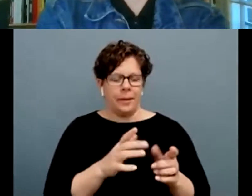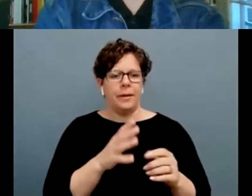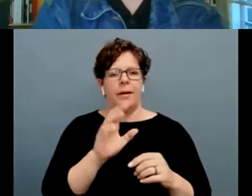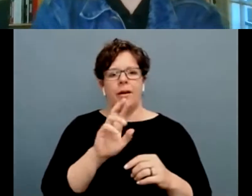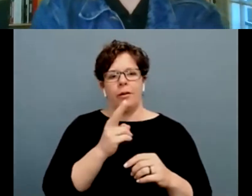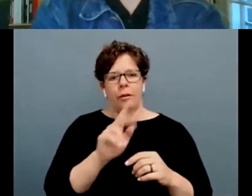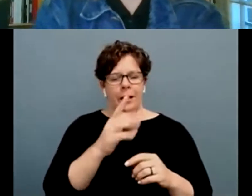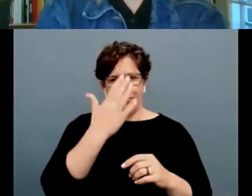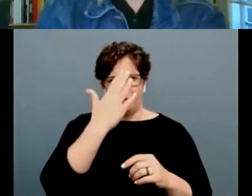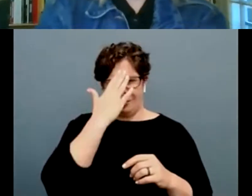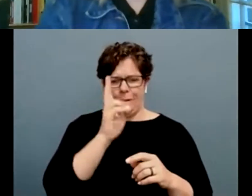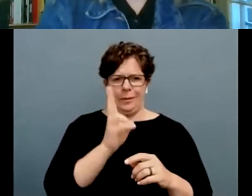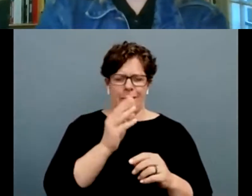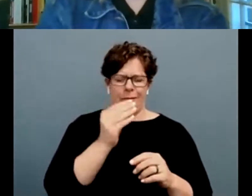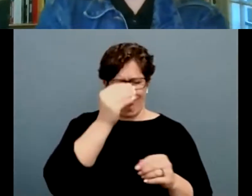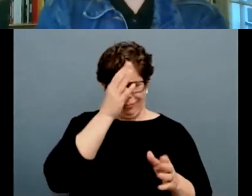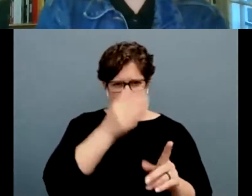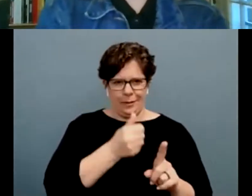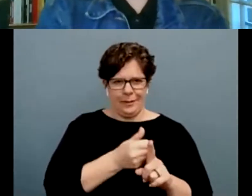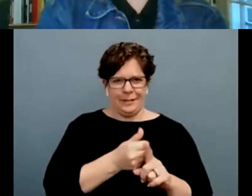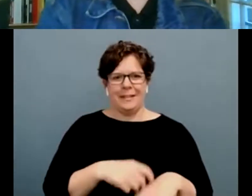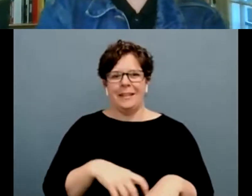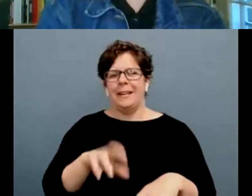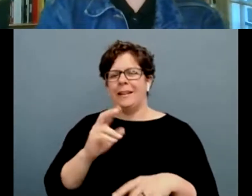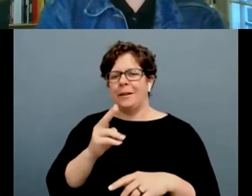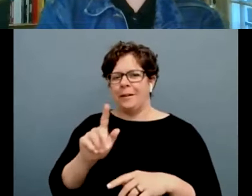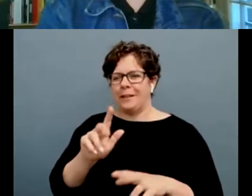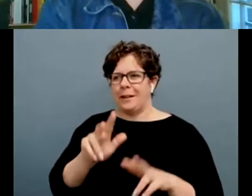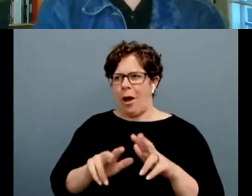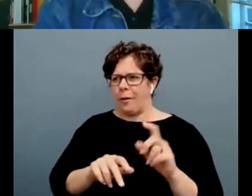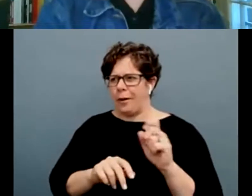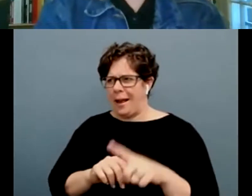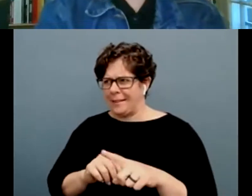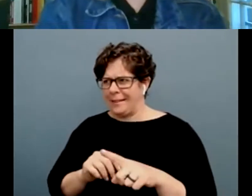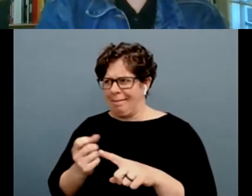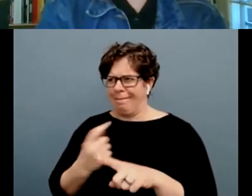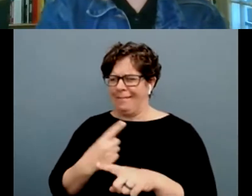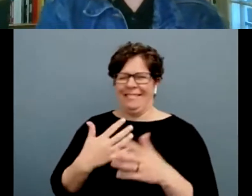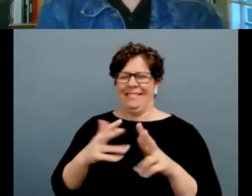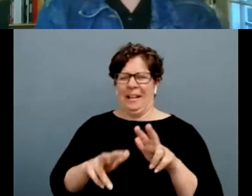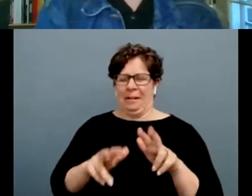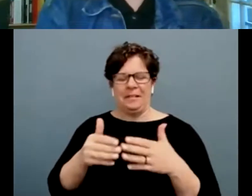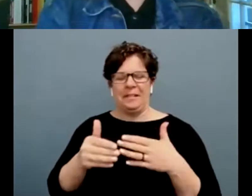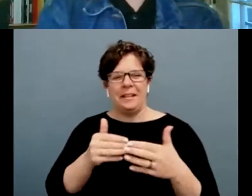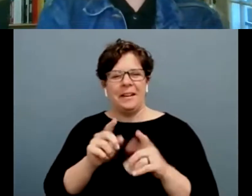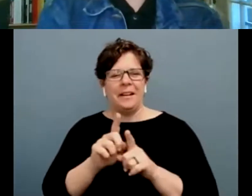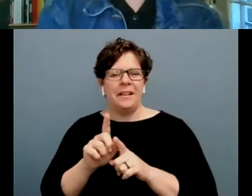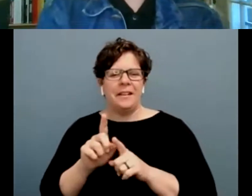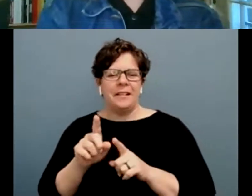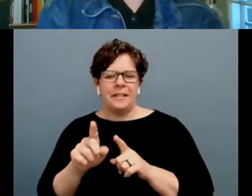of the history. It did feel a little awkward asking you that question, but you also